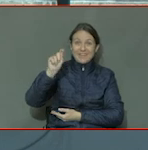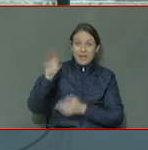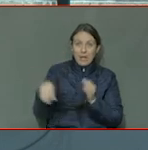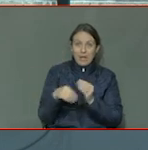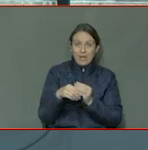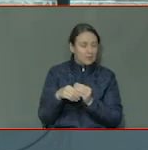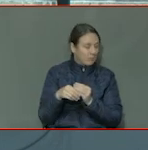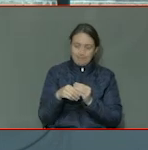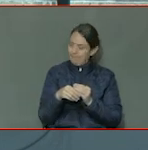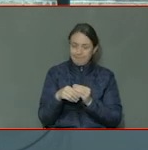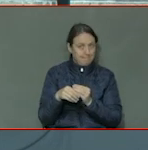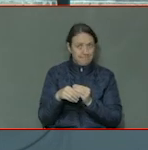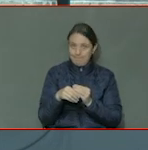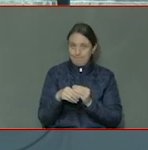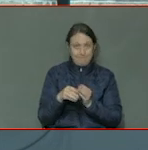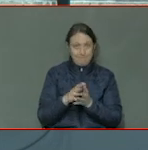allowed.